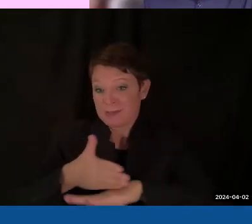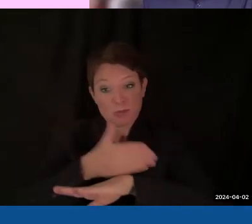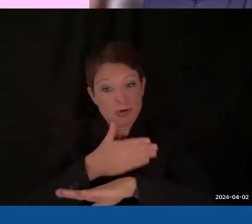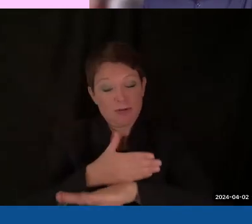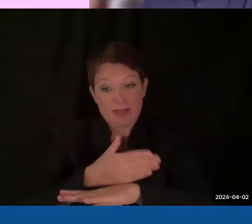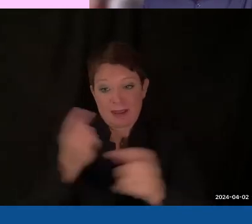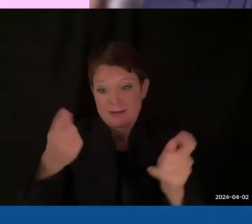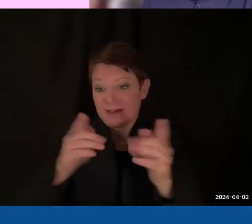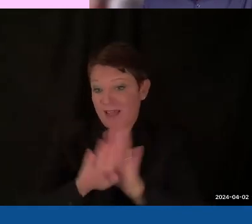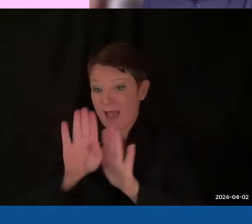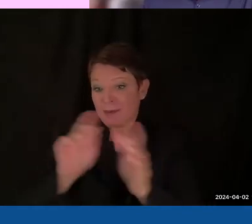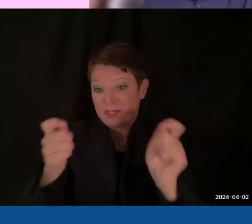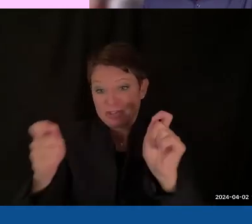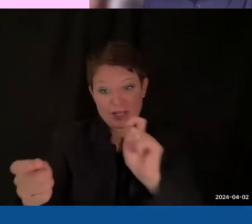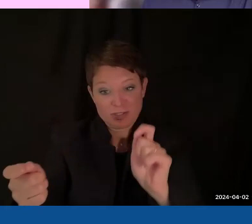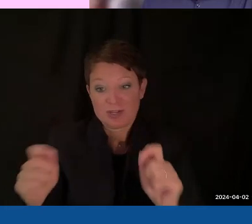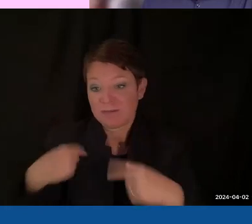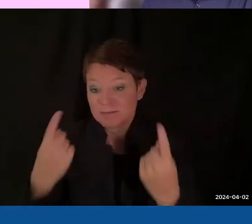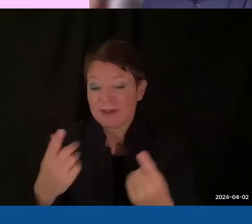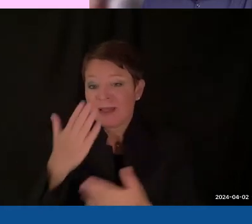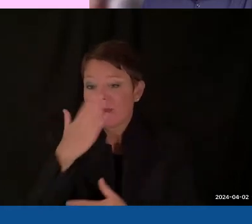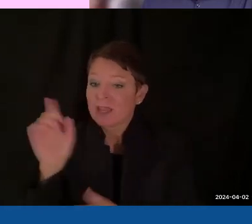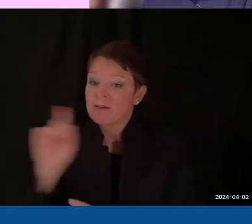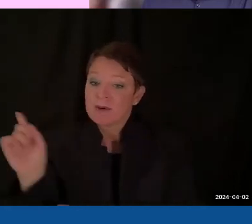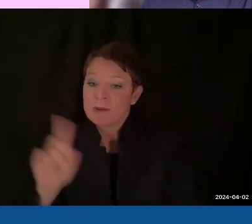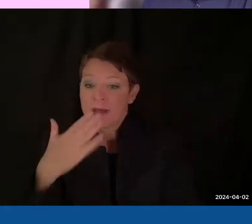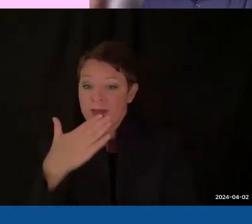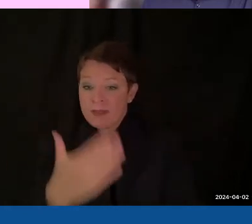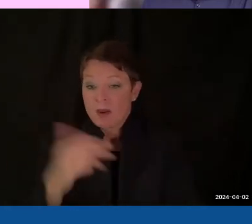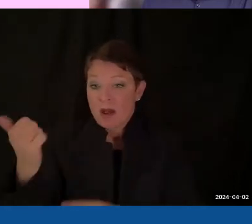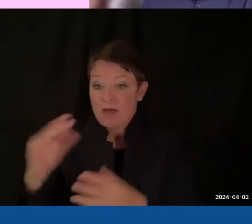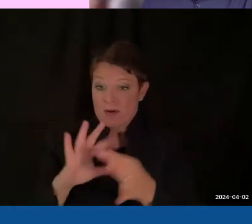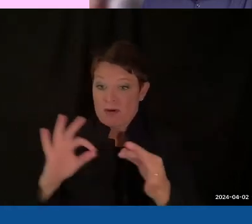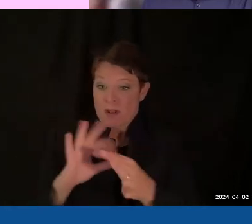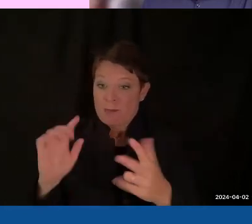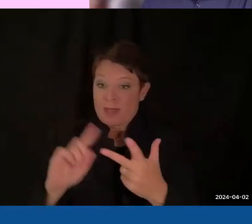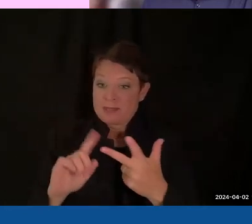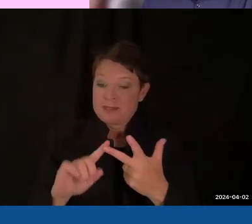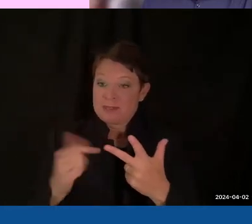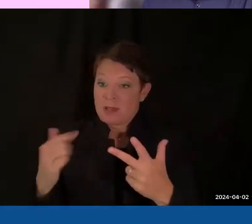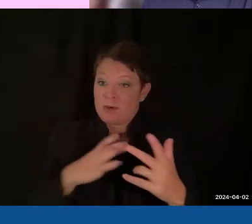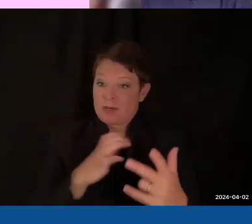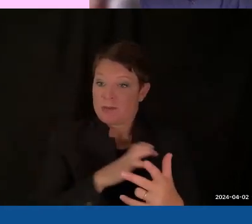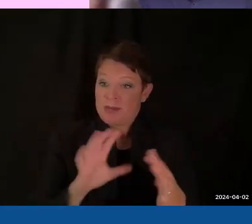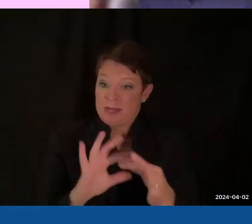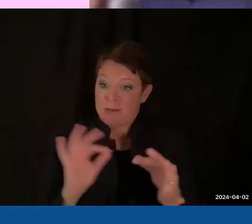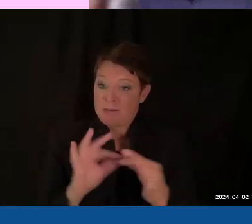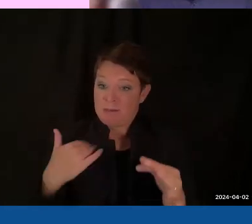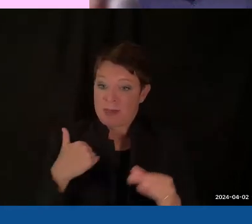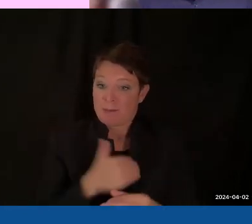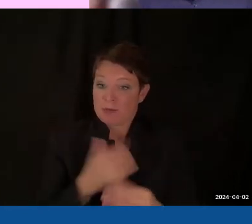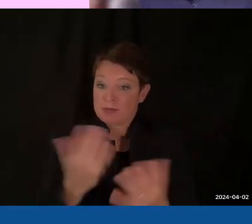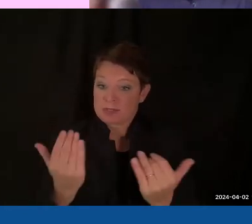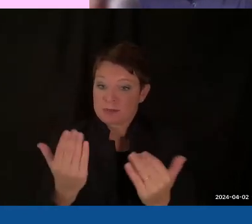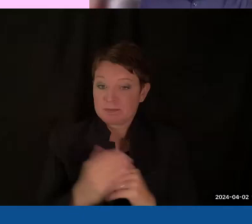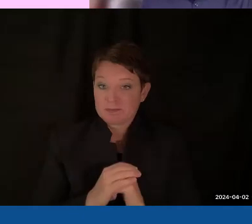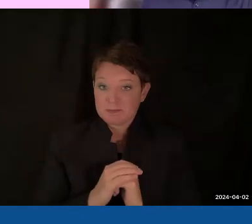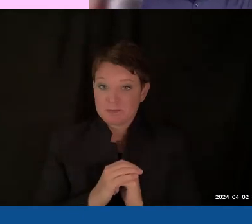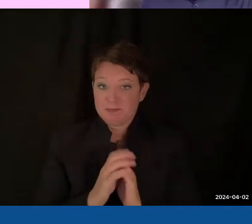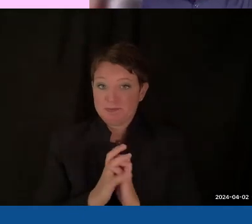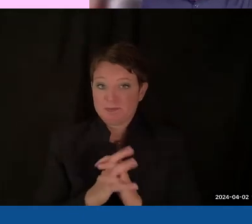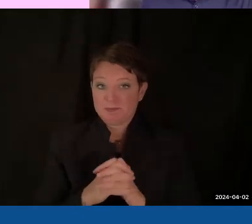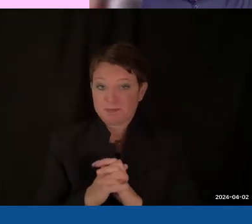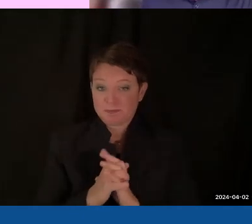along. Thank you. Thank you for your response. Any other committee members have informational